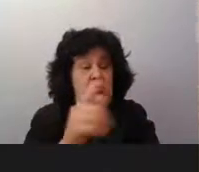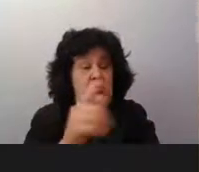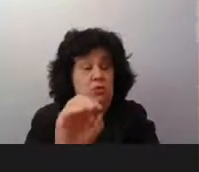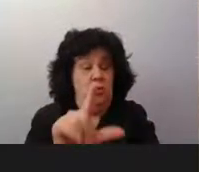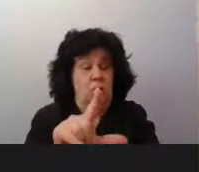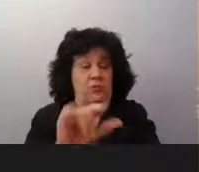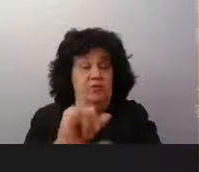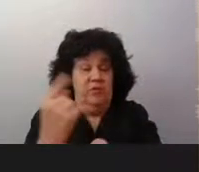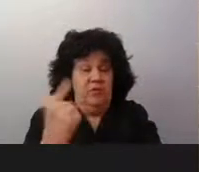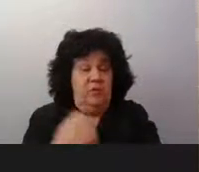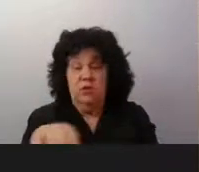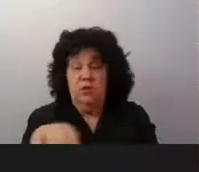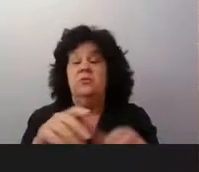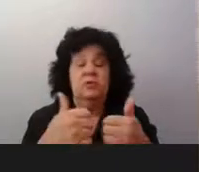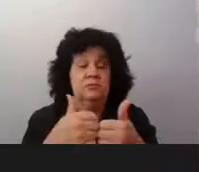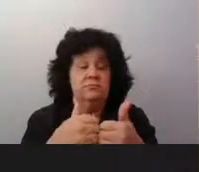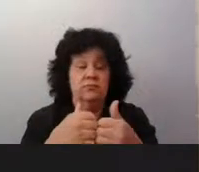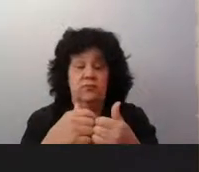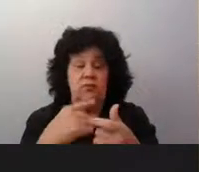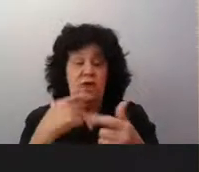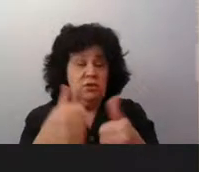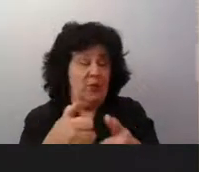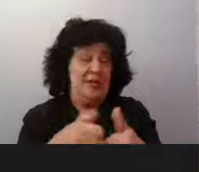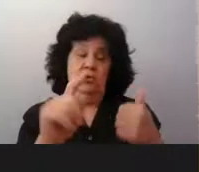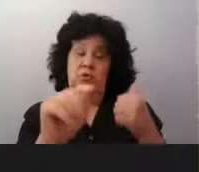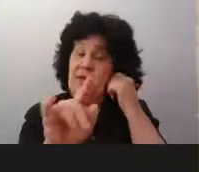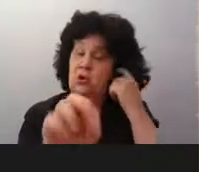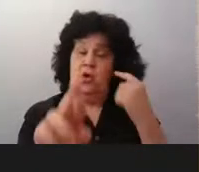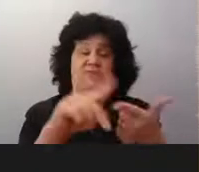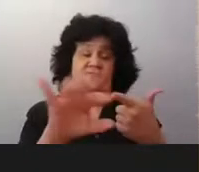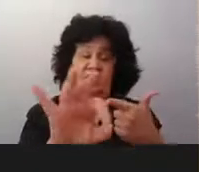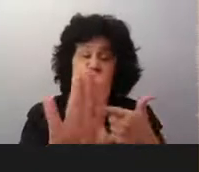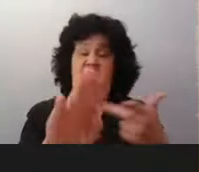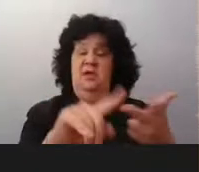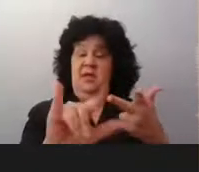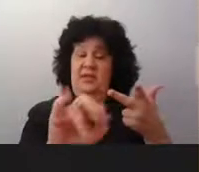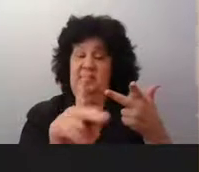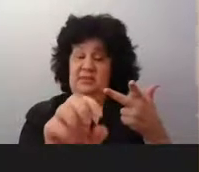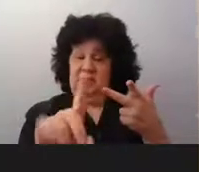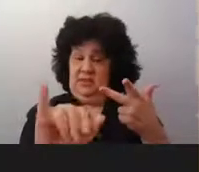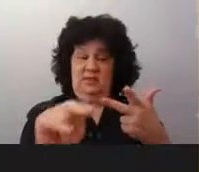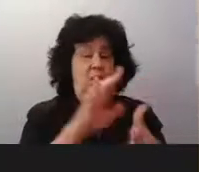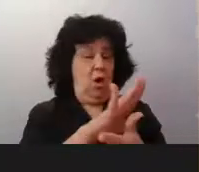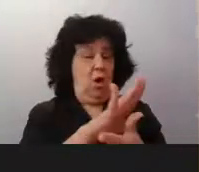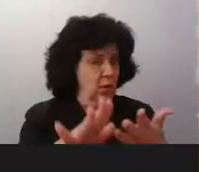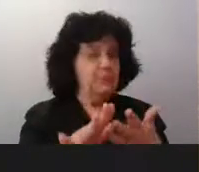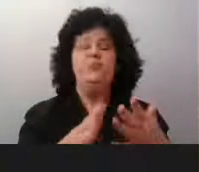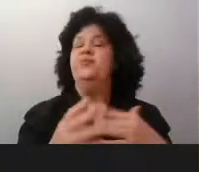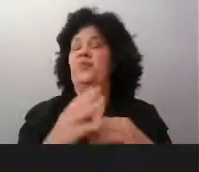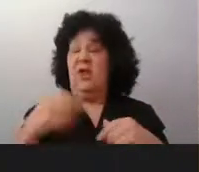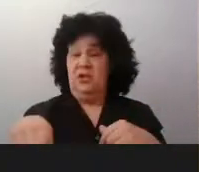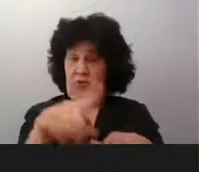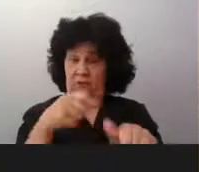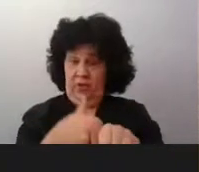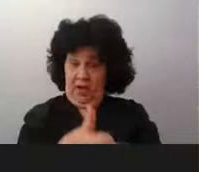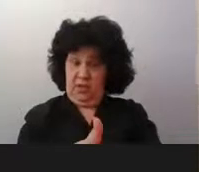we're doing. Twitter, LinkedIn, Facebook, we're there on all of them. And to the extent that you and people like all of you follow us, then it will